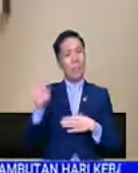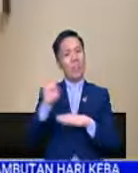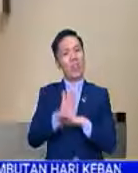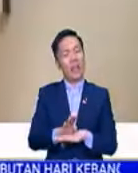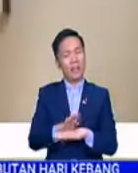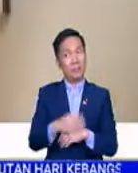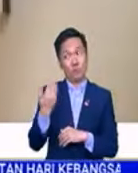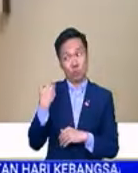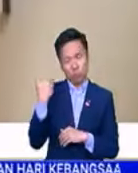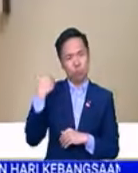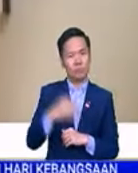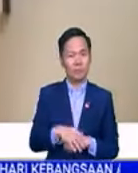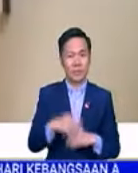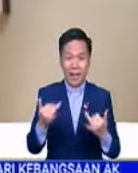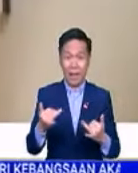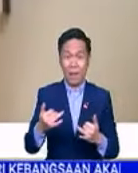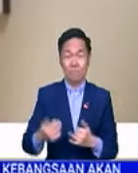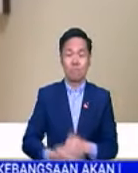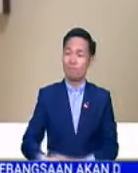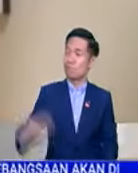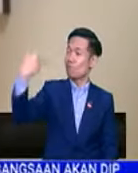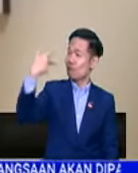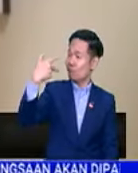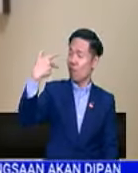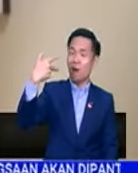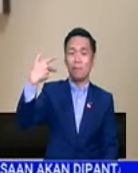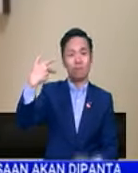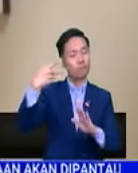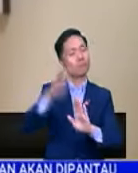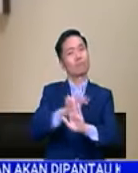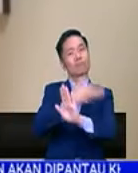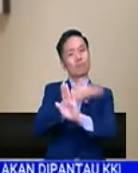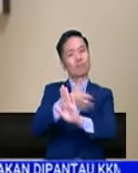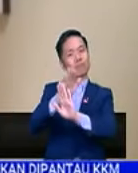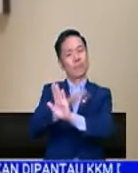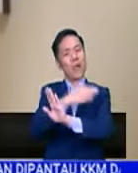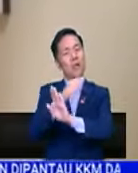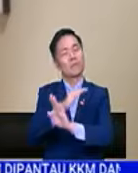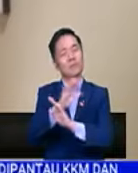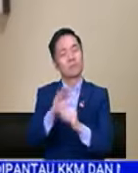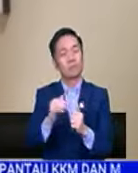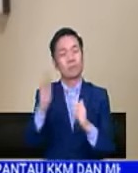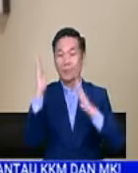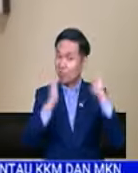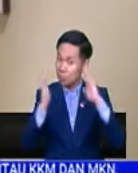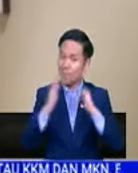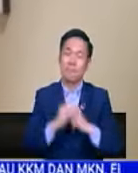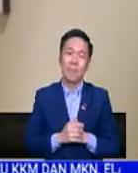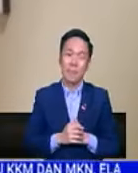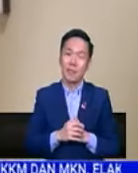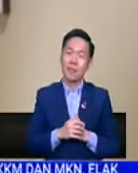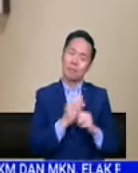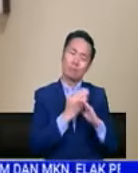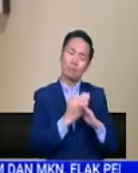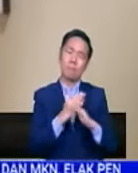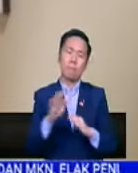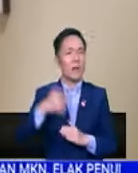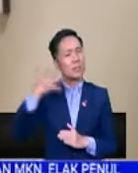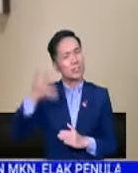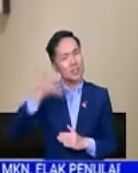We can still make videos of us singing the national songs or maybe shares about the history